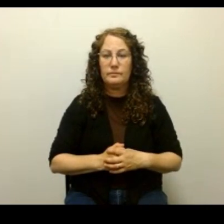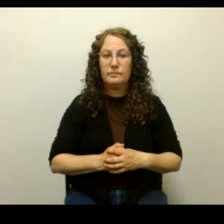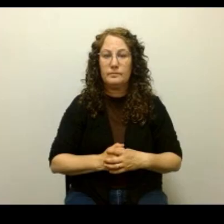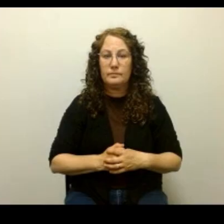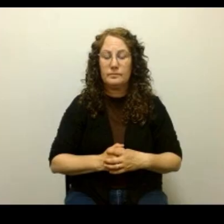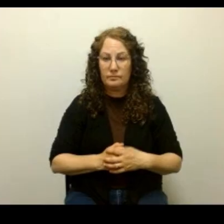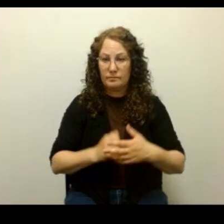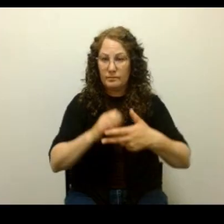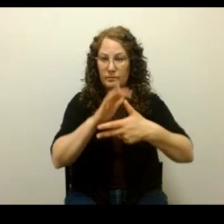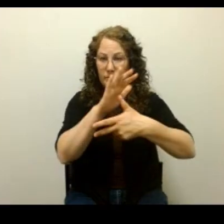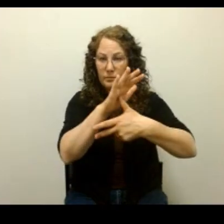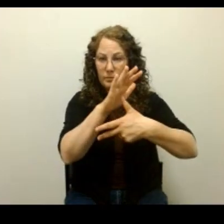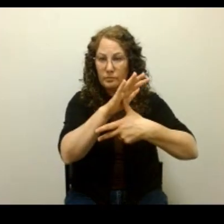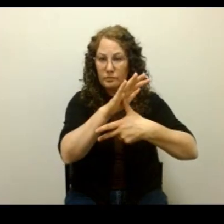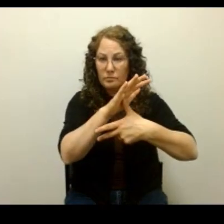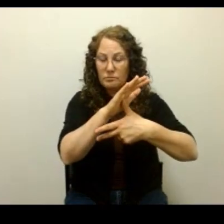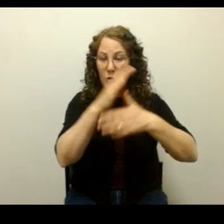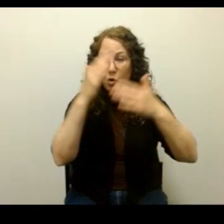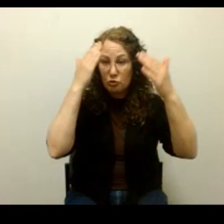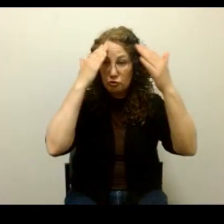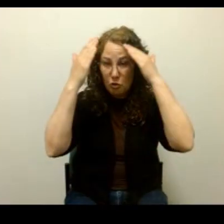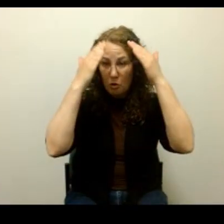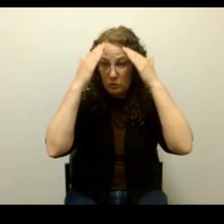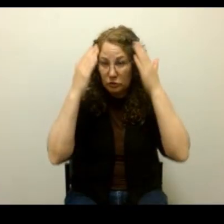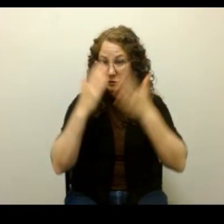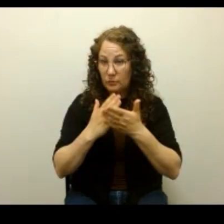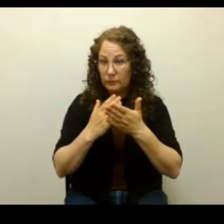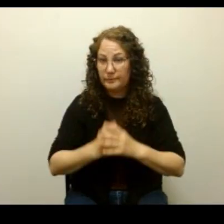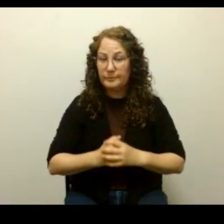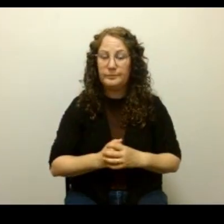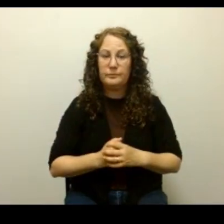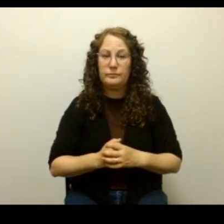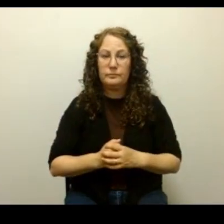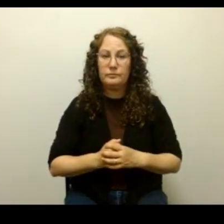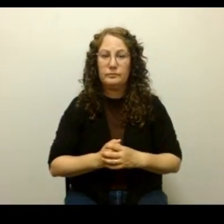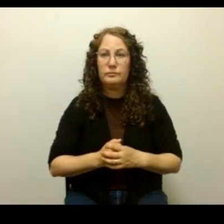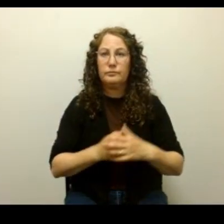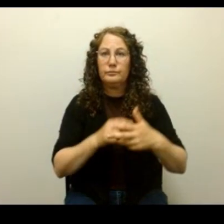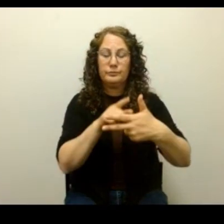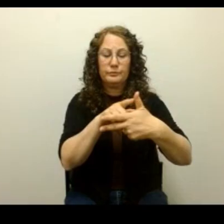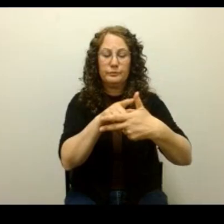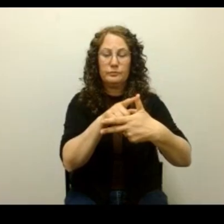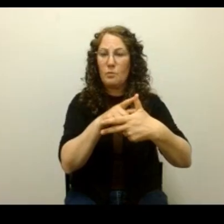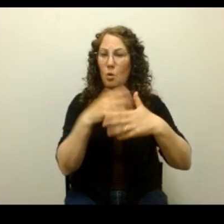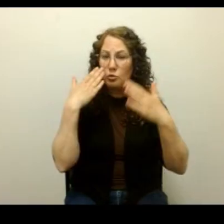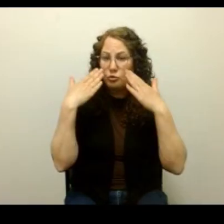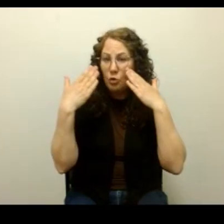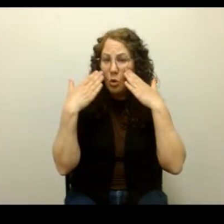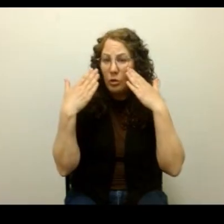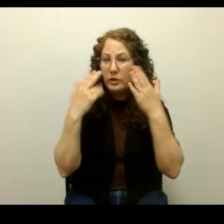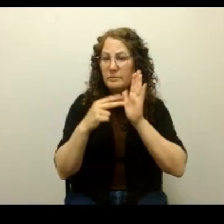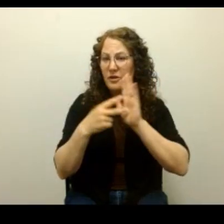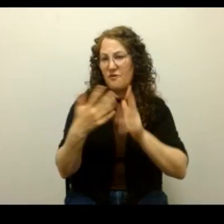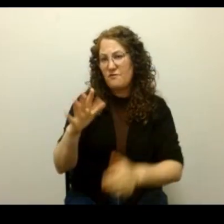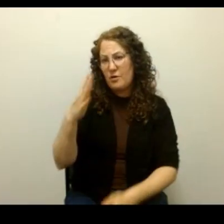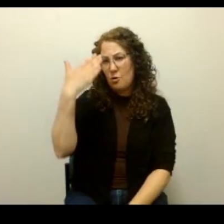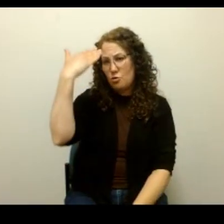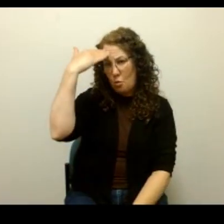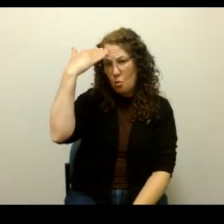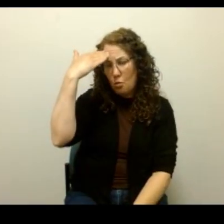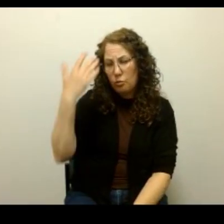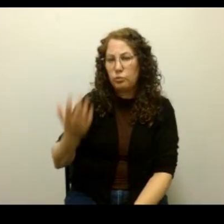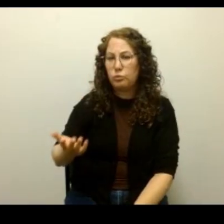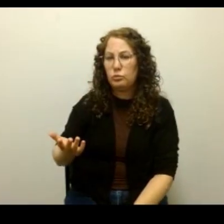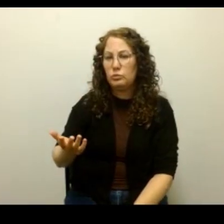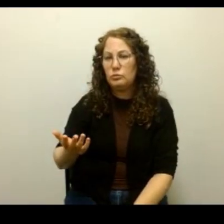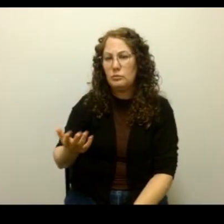We have the knowledge part. That's something that you know, something that you